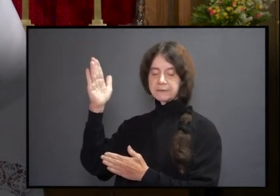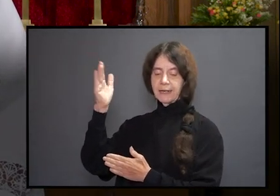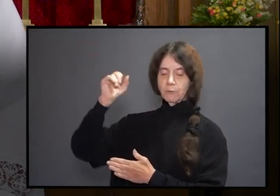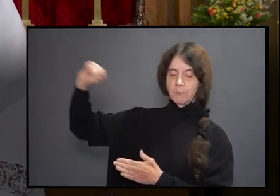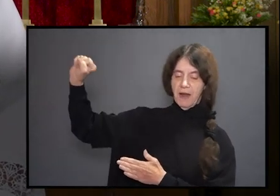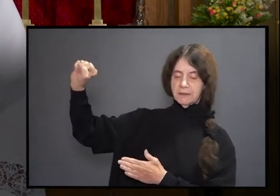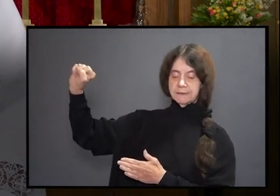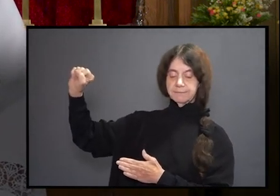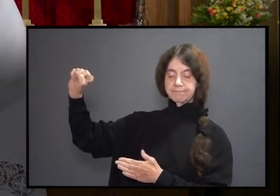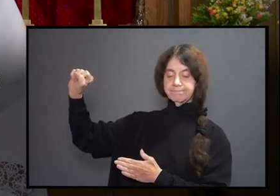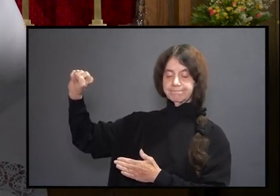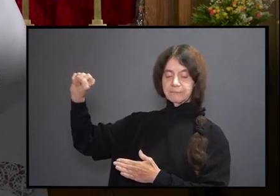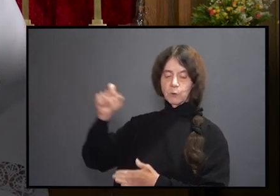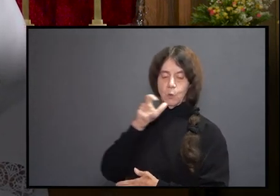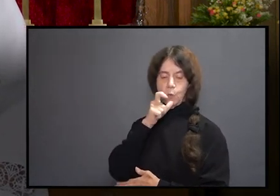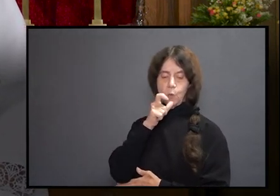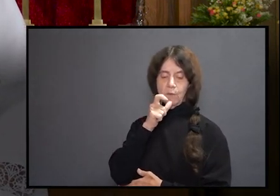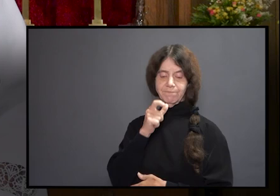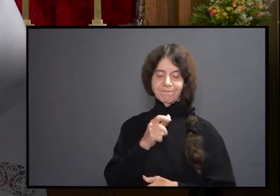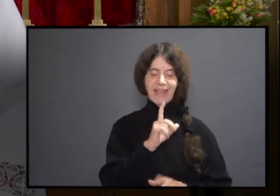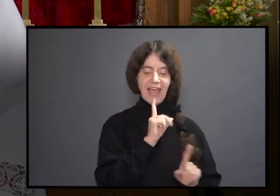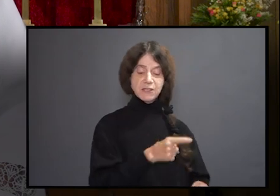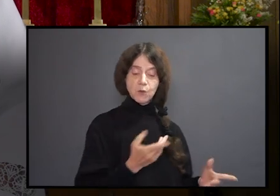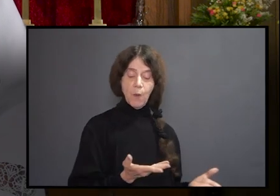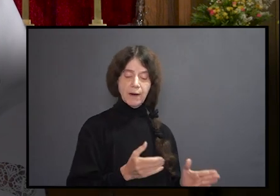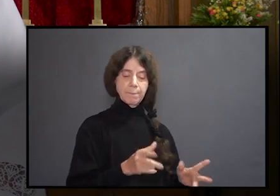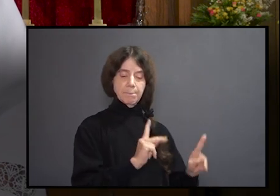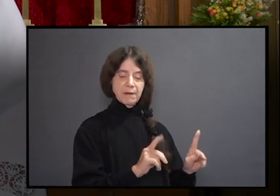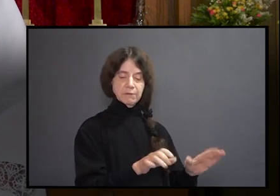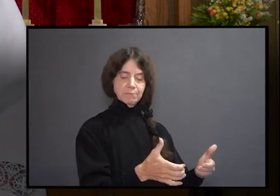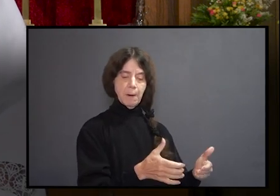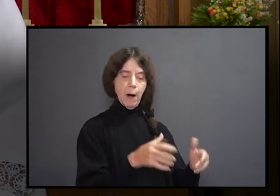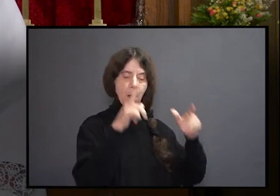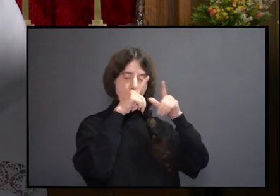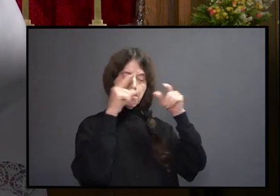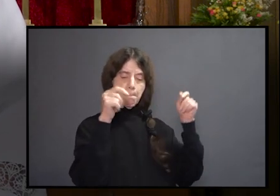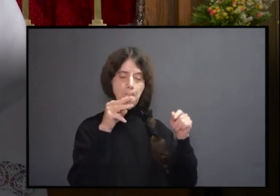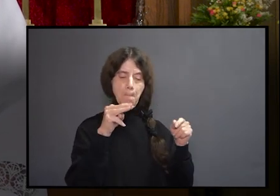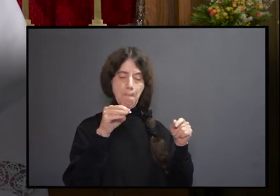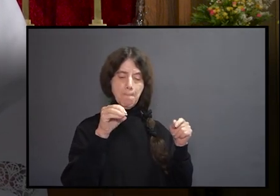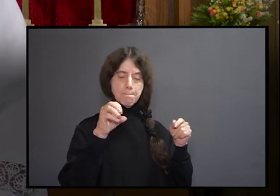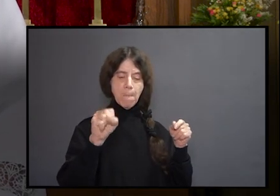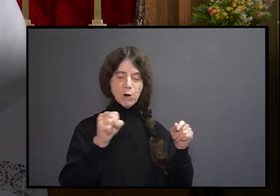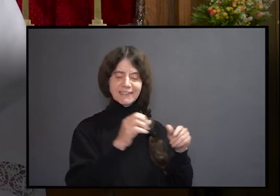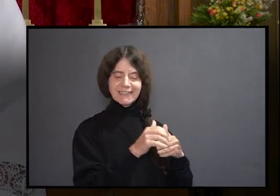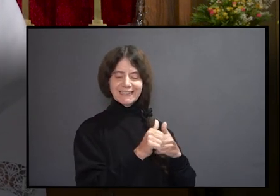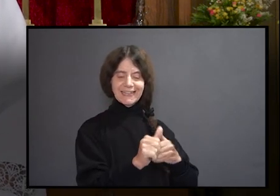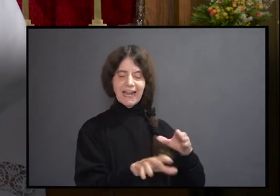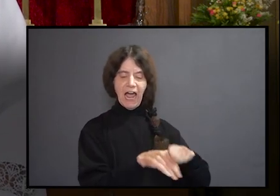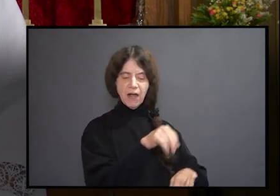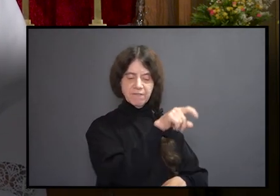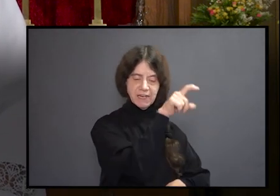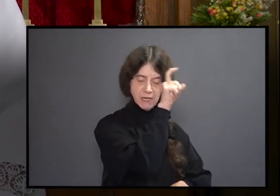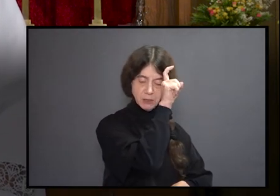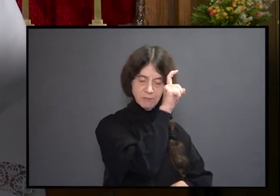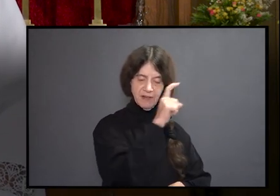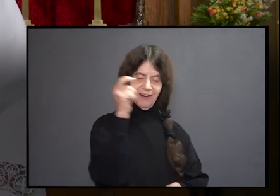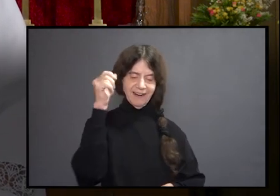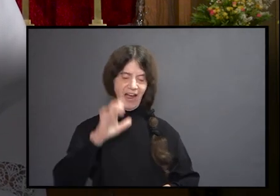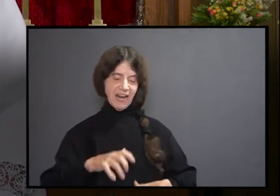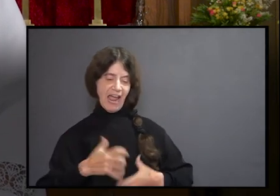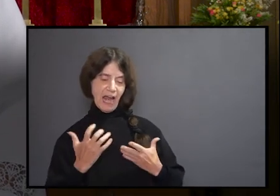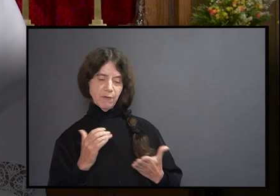not all those who left Egypt led by Moses? And with whom was he provoked for 40